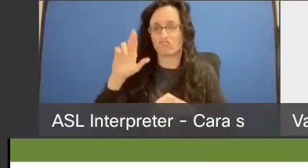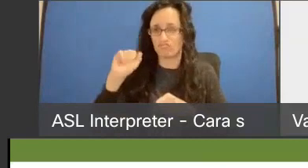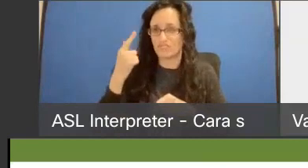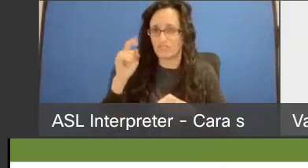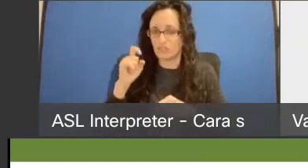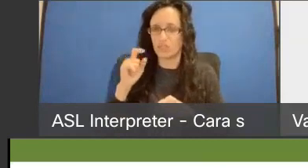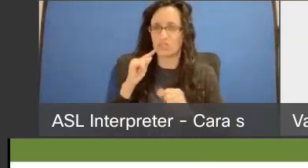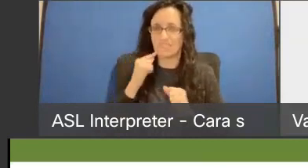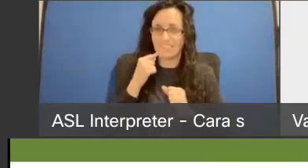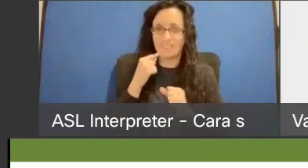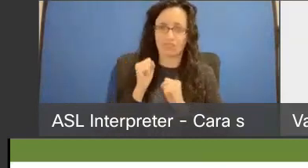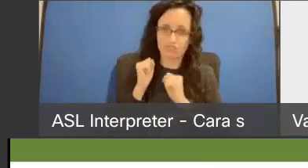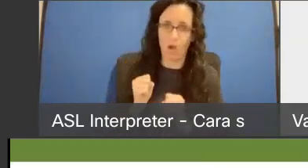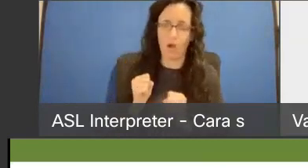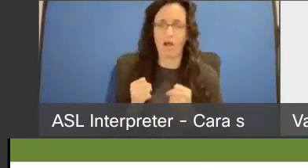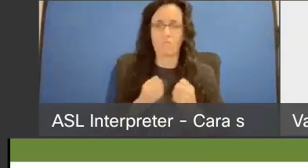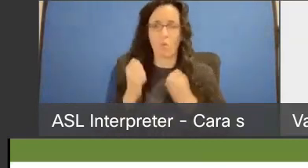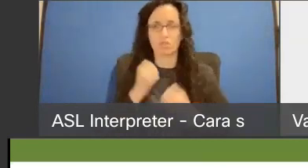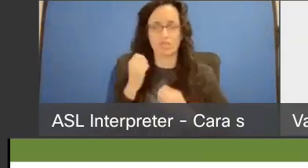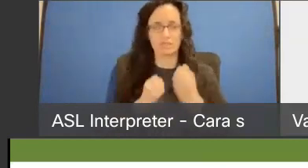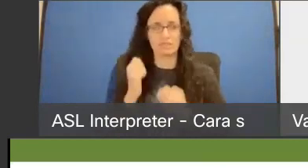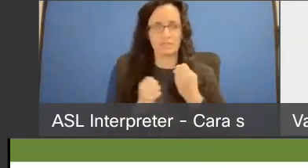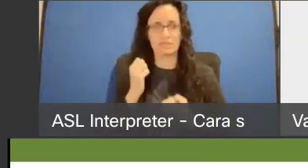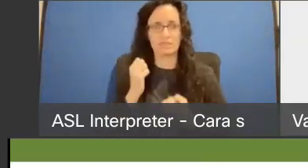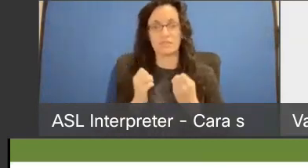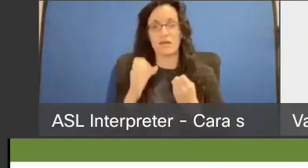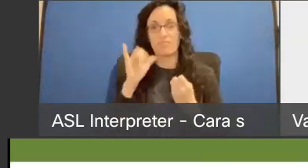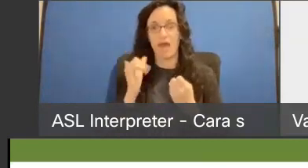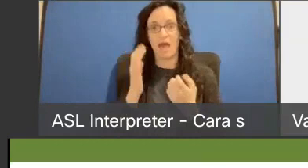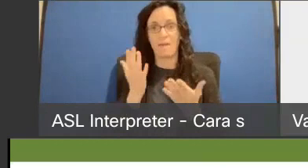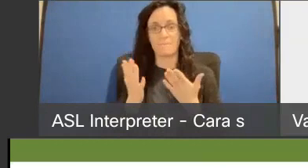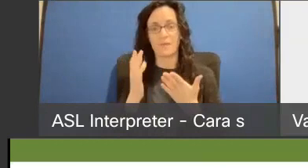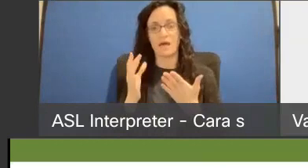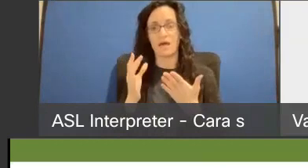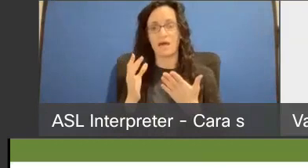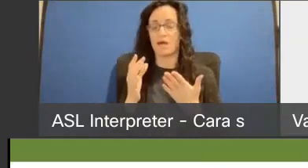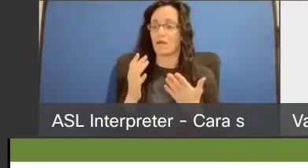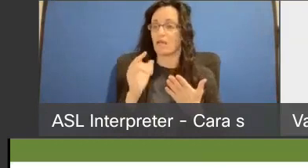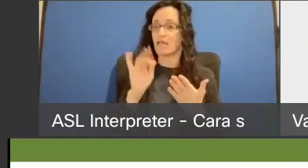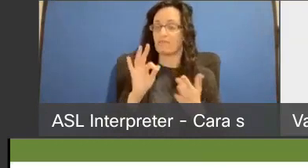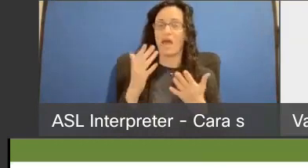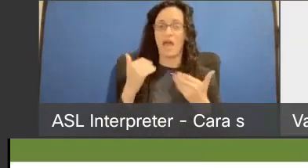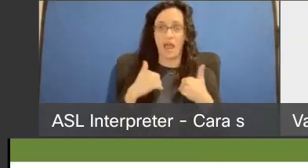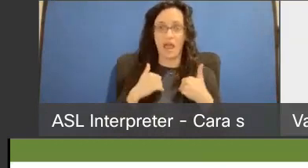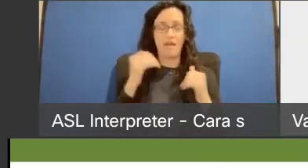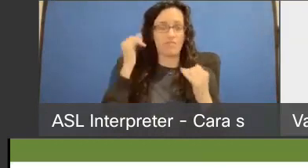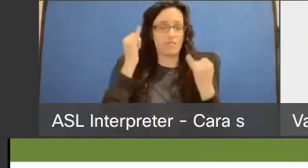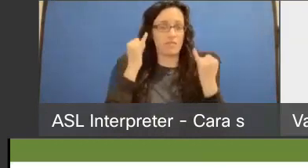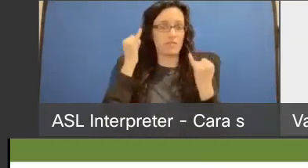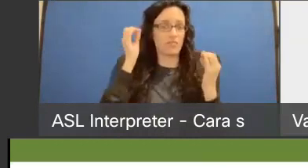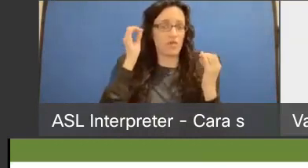extremely uncomfortable emotional experiences. And those are what might drive someone who's had thoughts of suicide to act on those